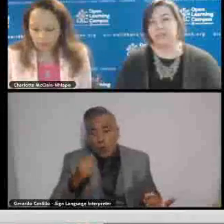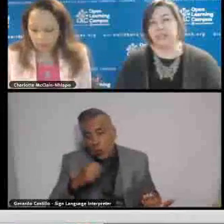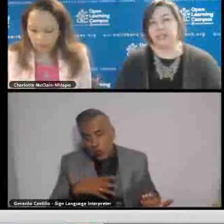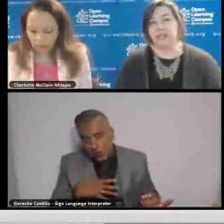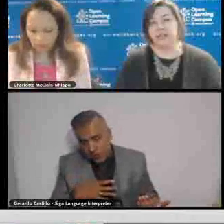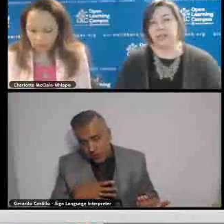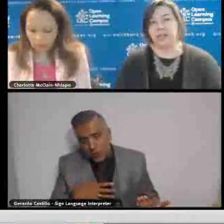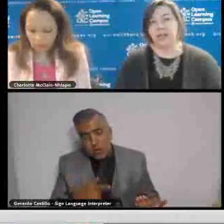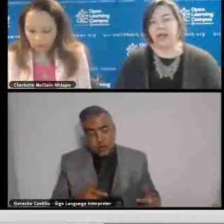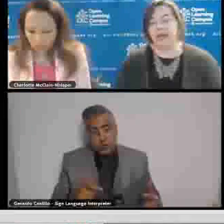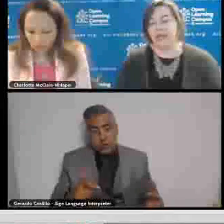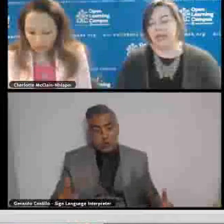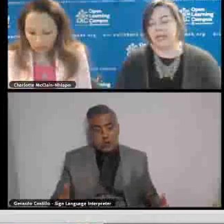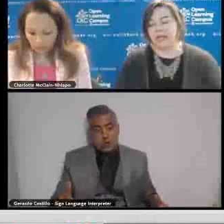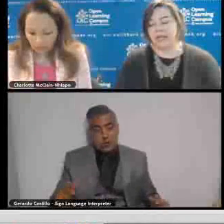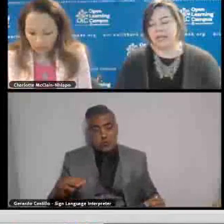ratio.